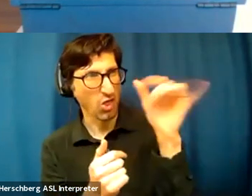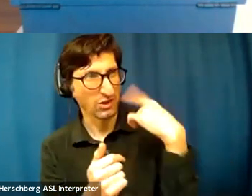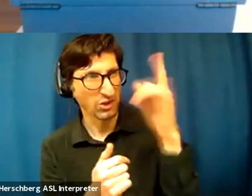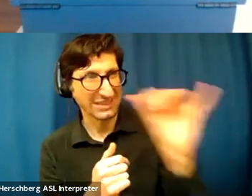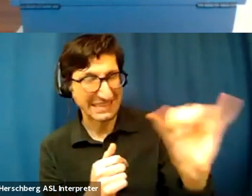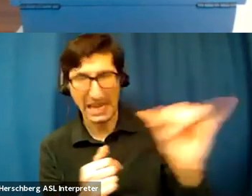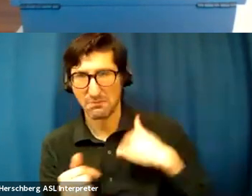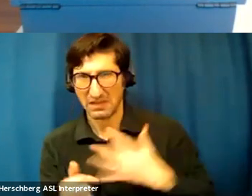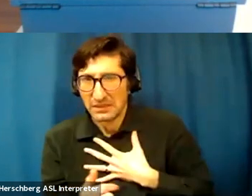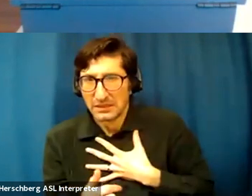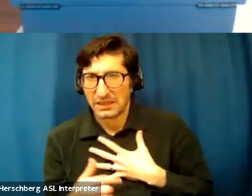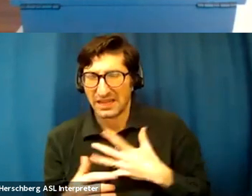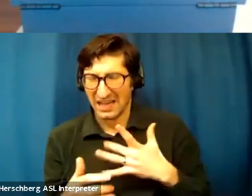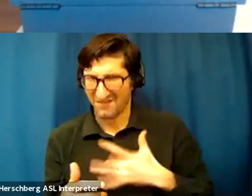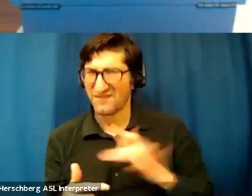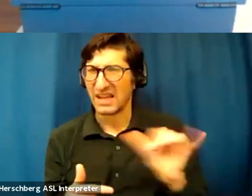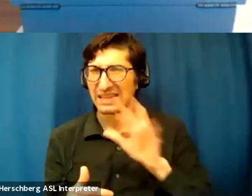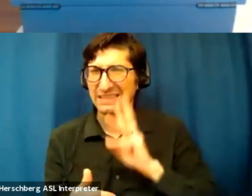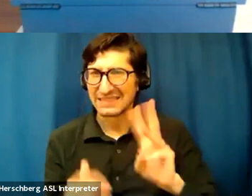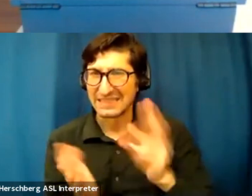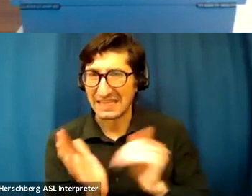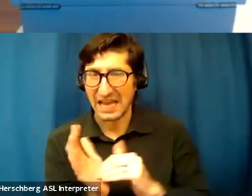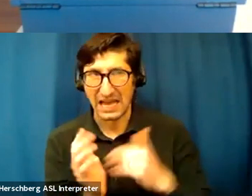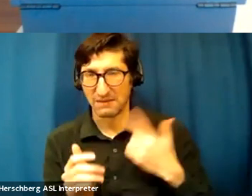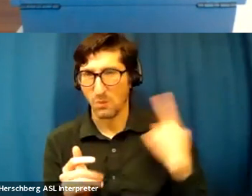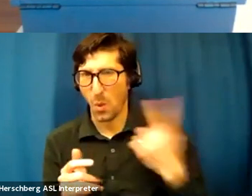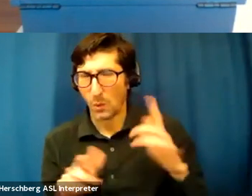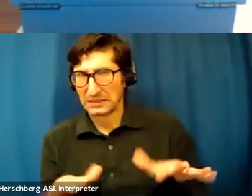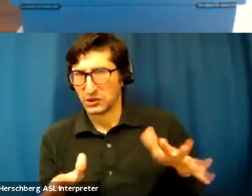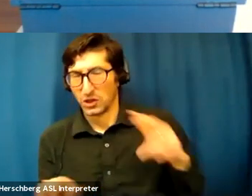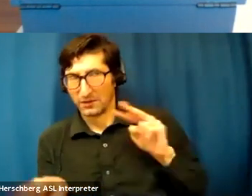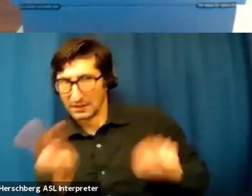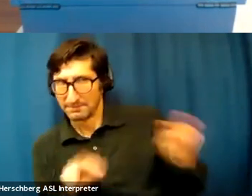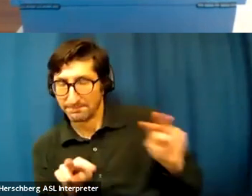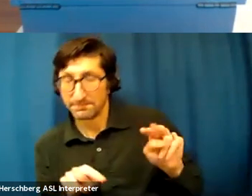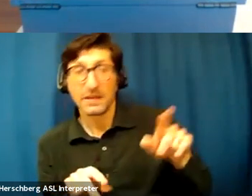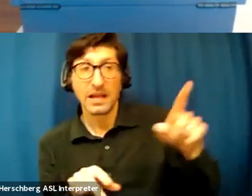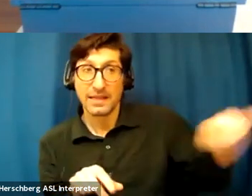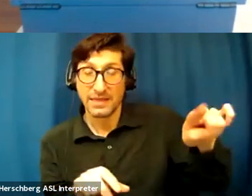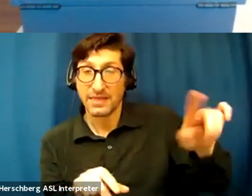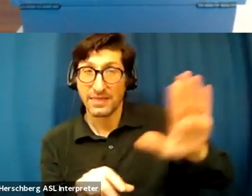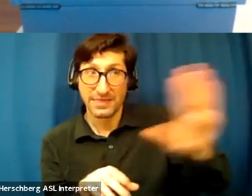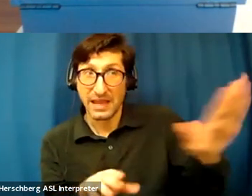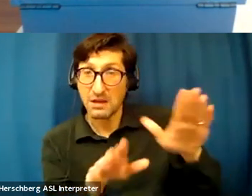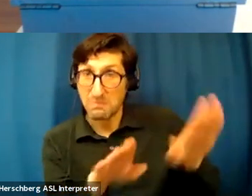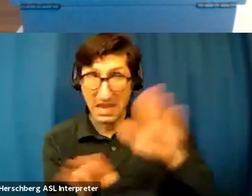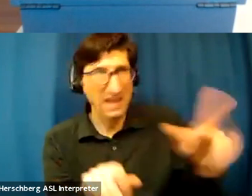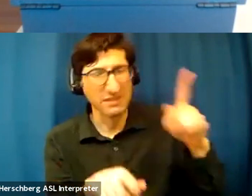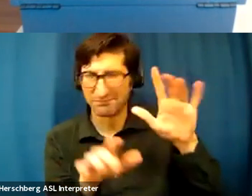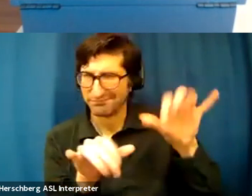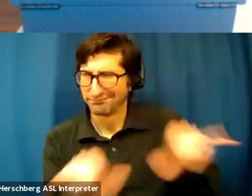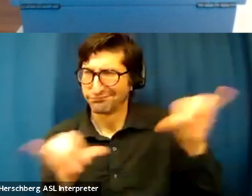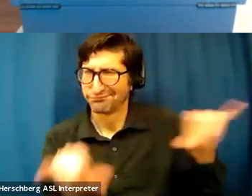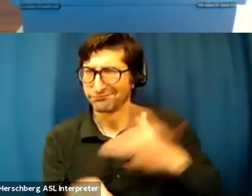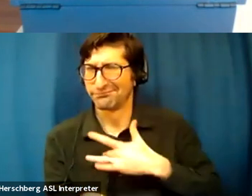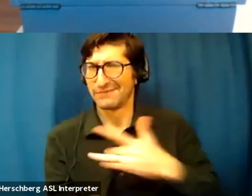it made me uncomfortable, and I was always on my toes around them. They acted accordingly to law enforcement, which